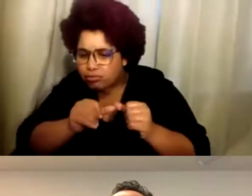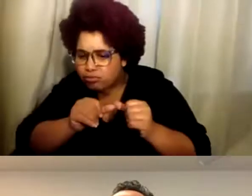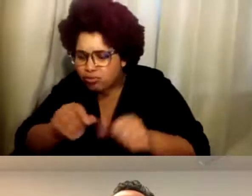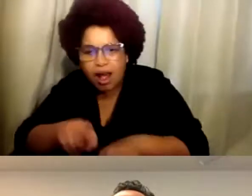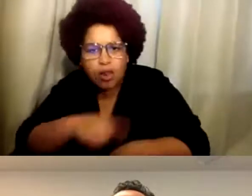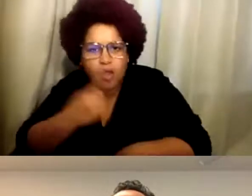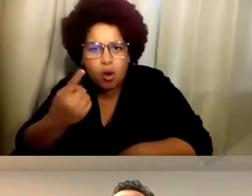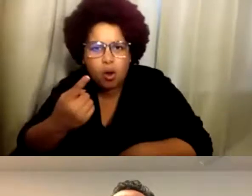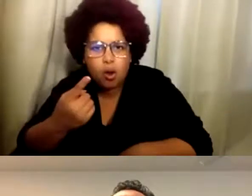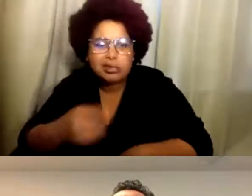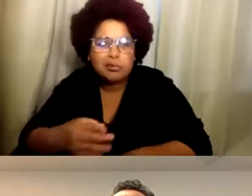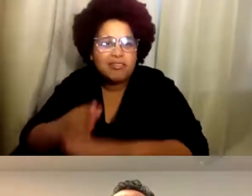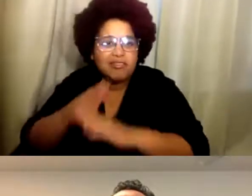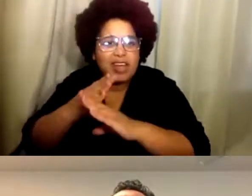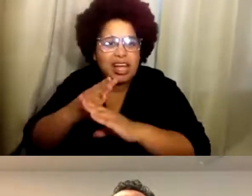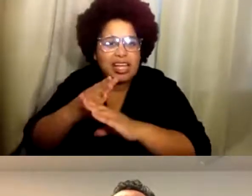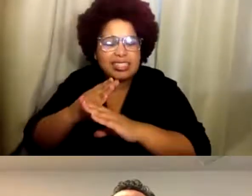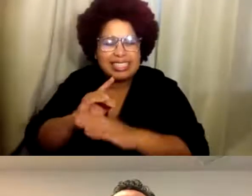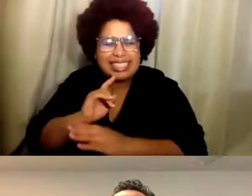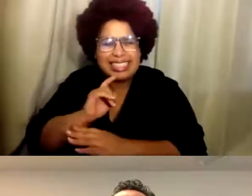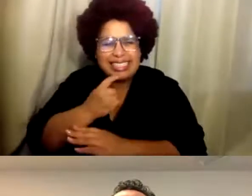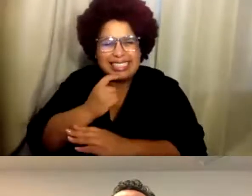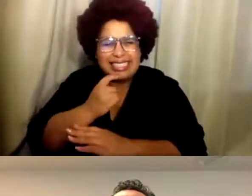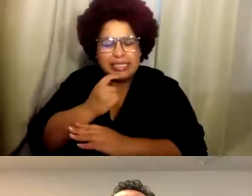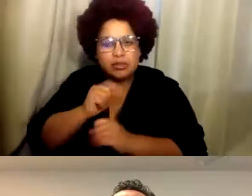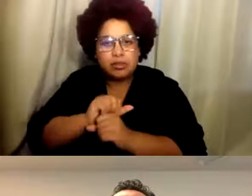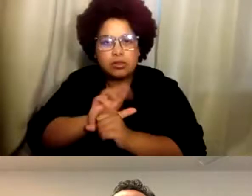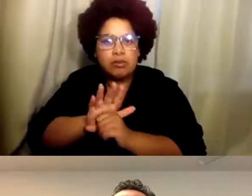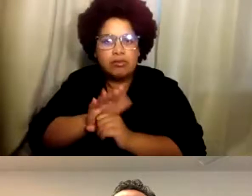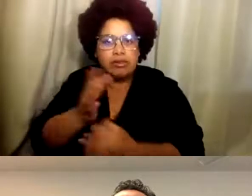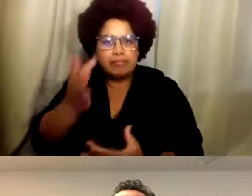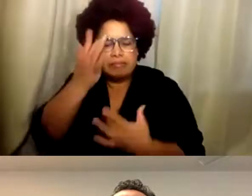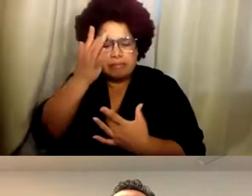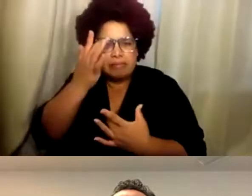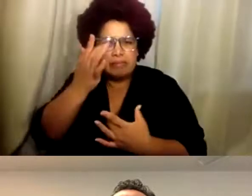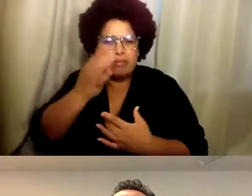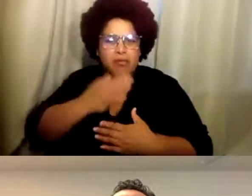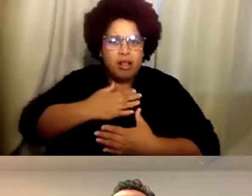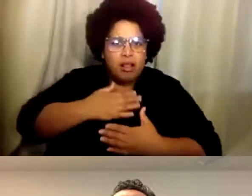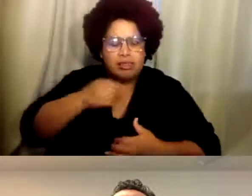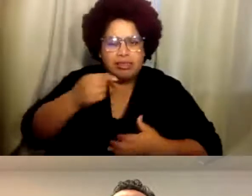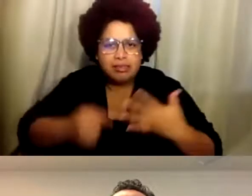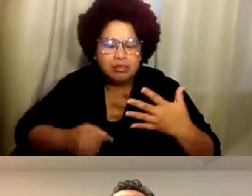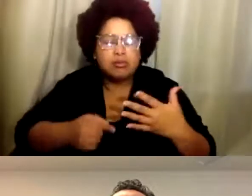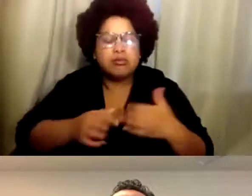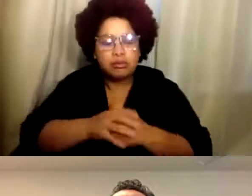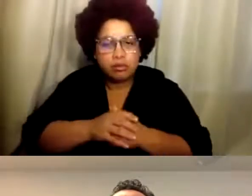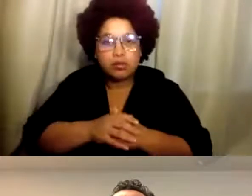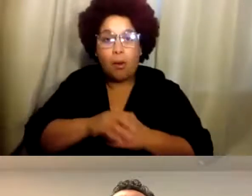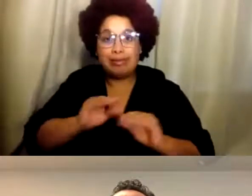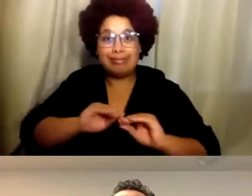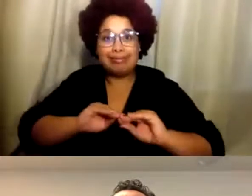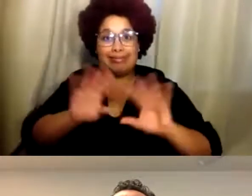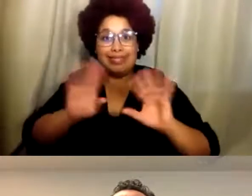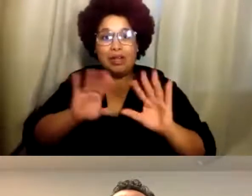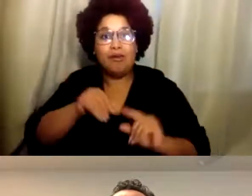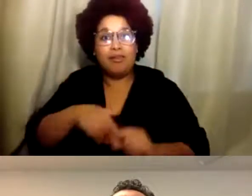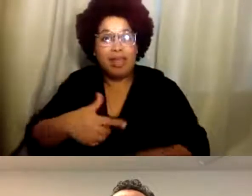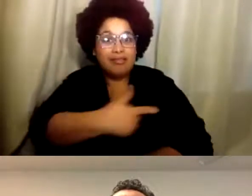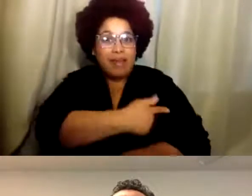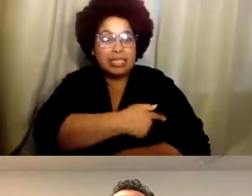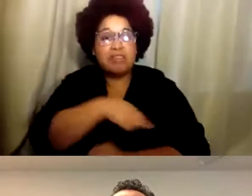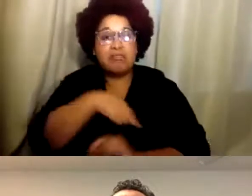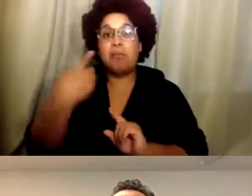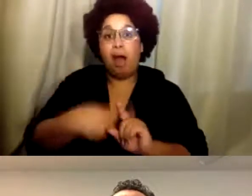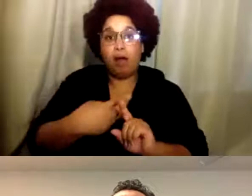prevent severe COVID infections. And so it's clear that the vaccine is going to protect people for months